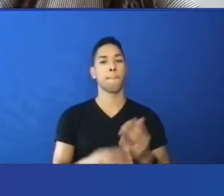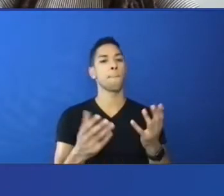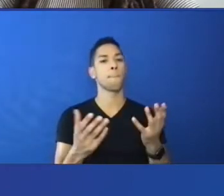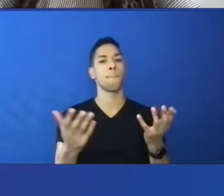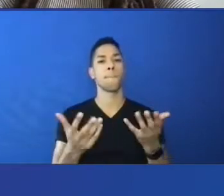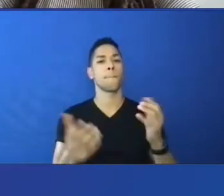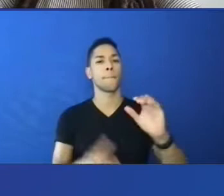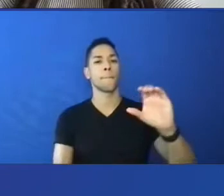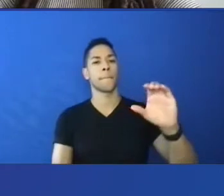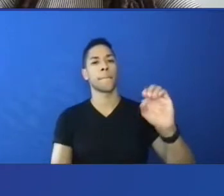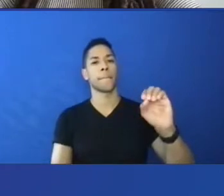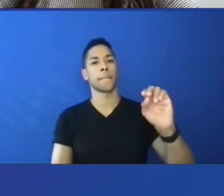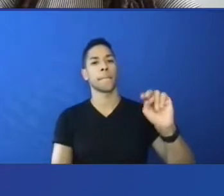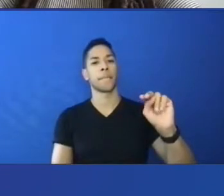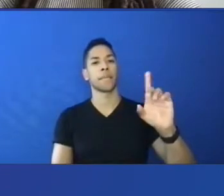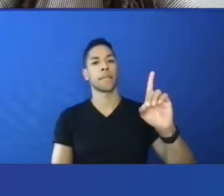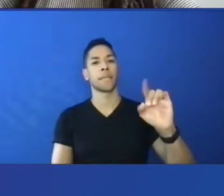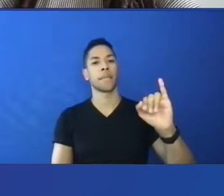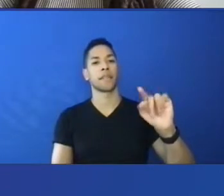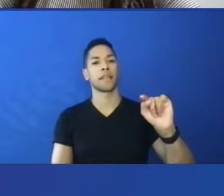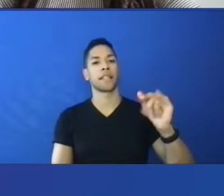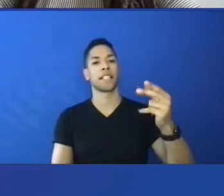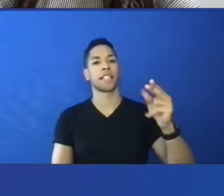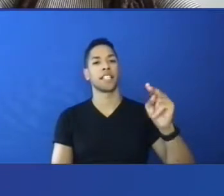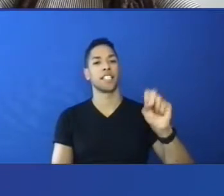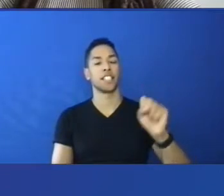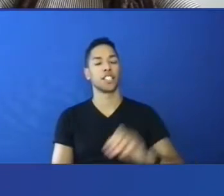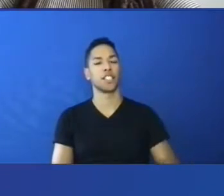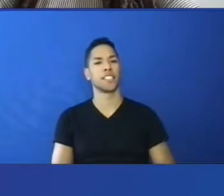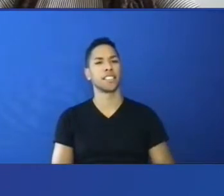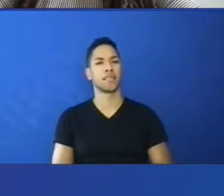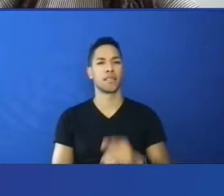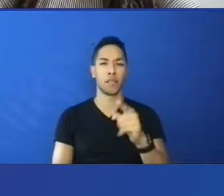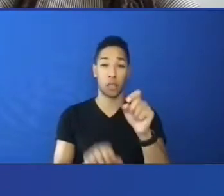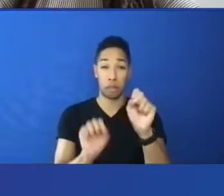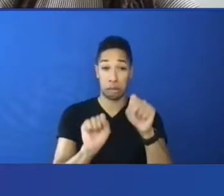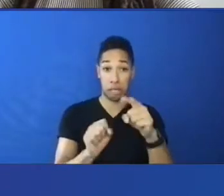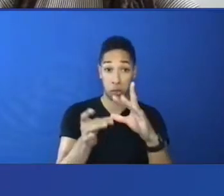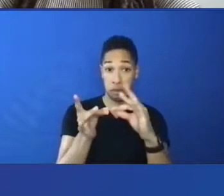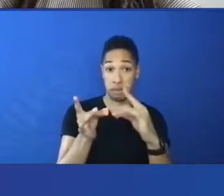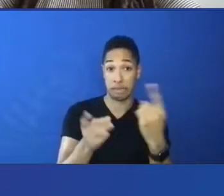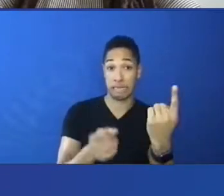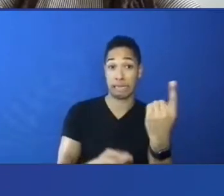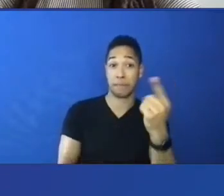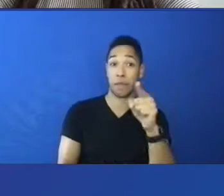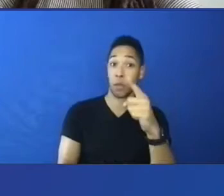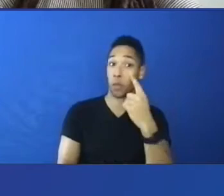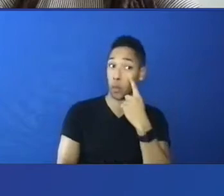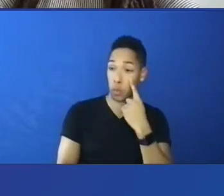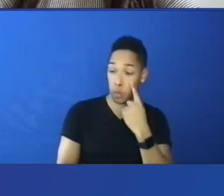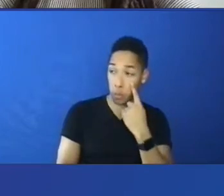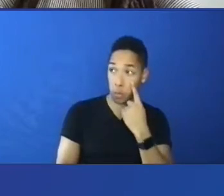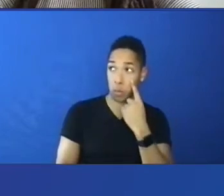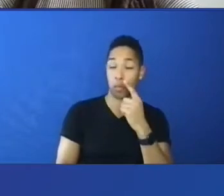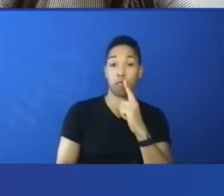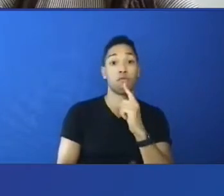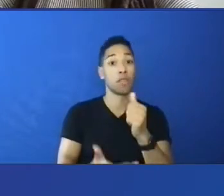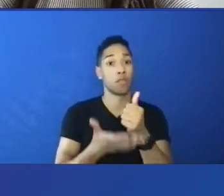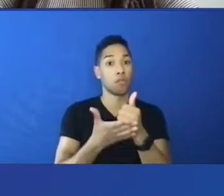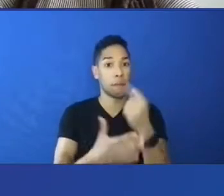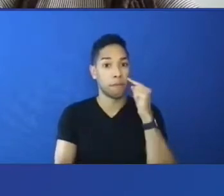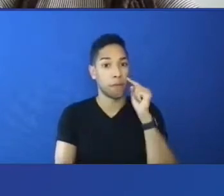conditions? Could you state anything that you observed during those periods that were really great for you? So